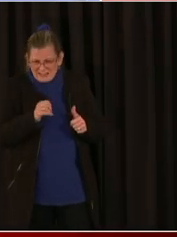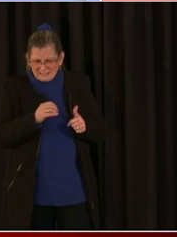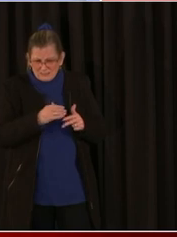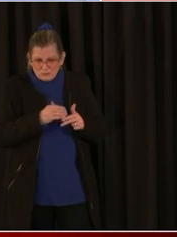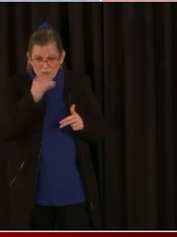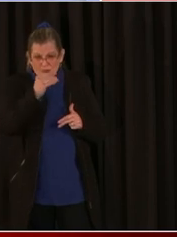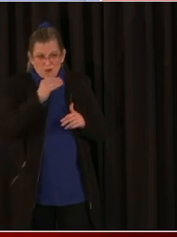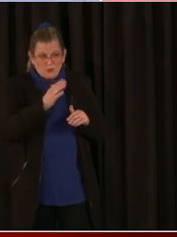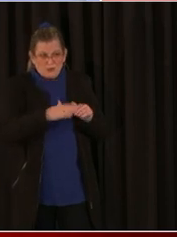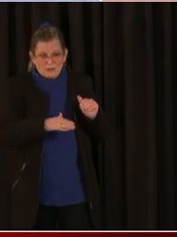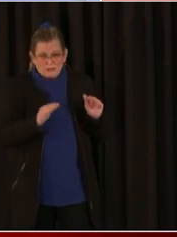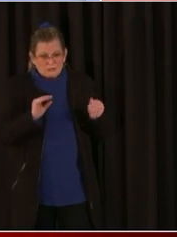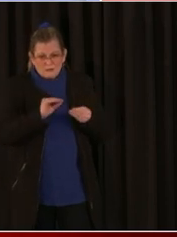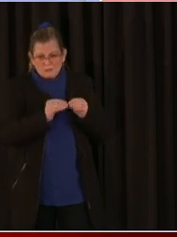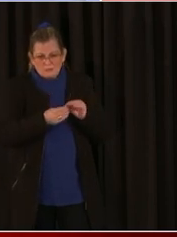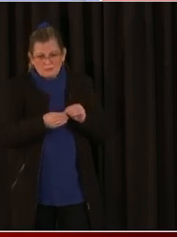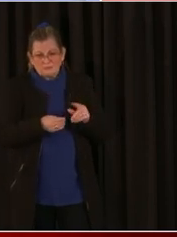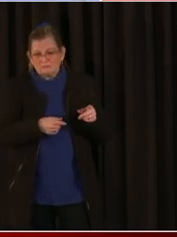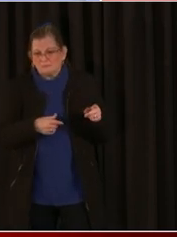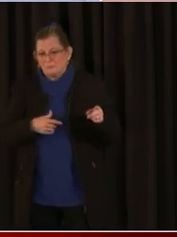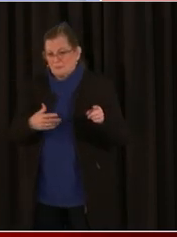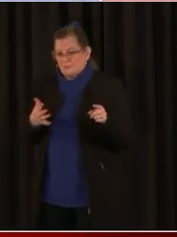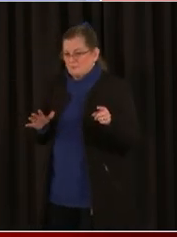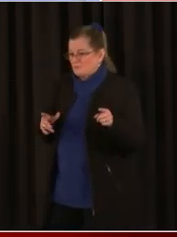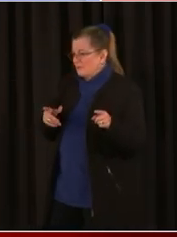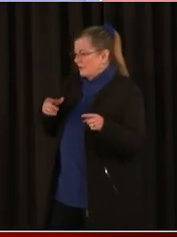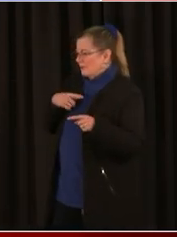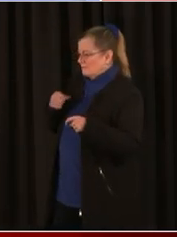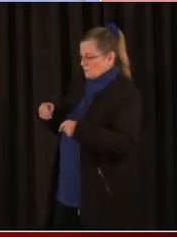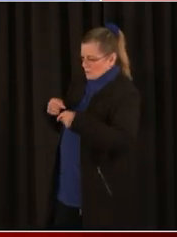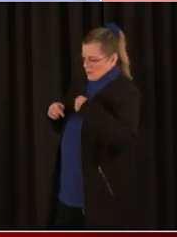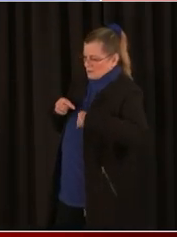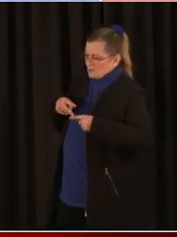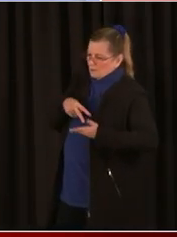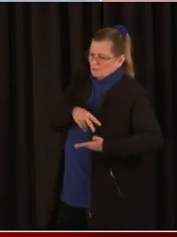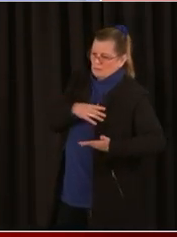by, I think, like 200 or so. Okay, then I'll have to go back and look at that.